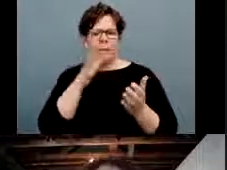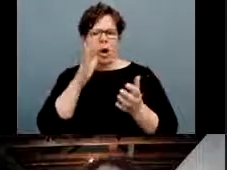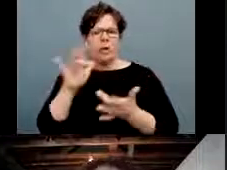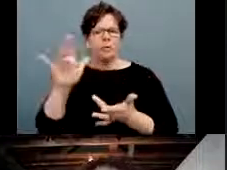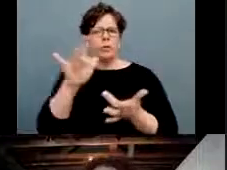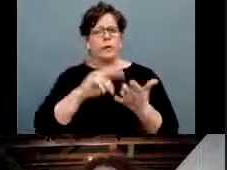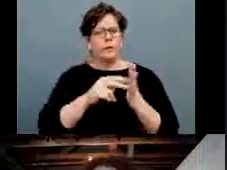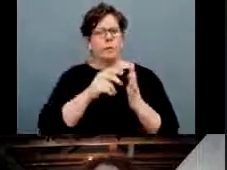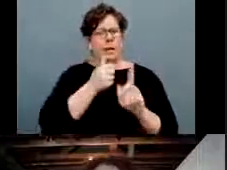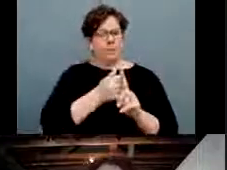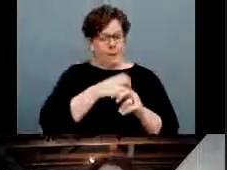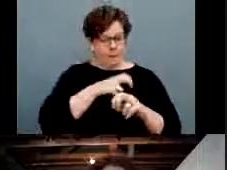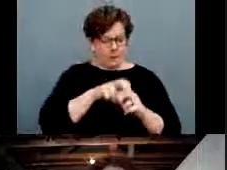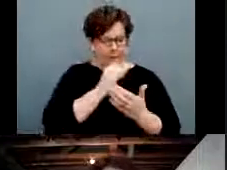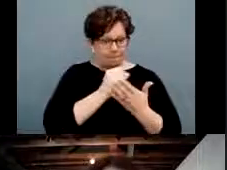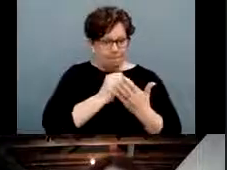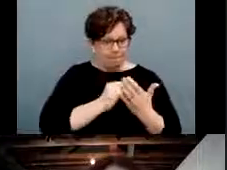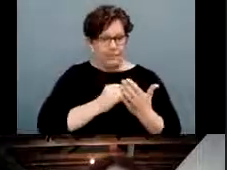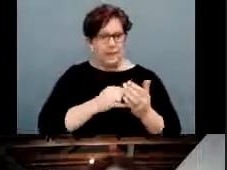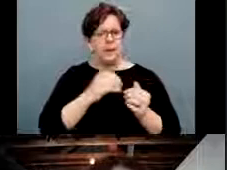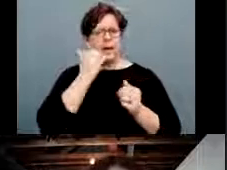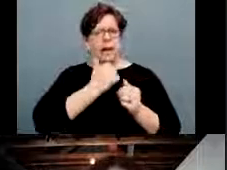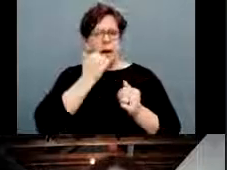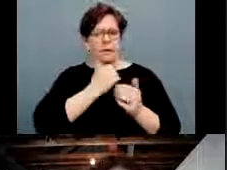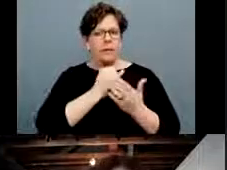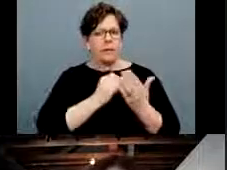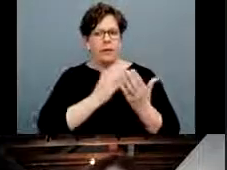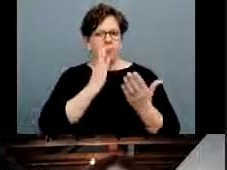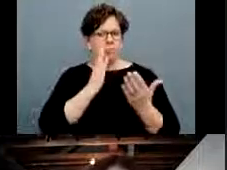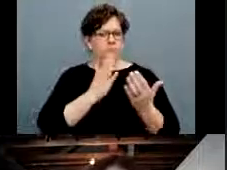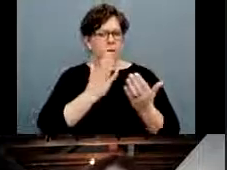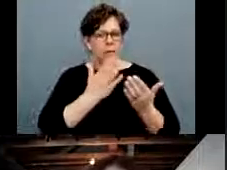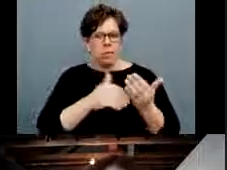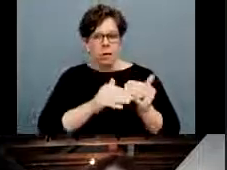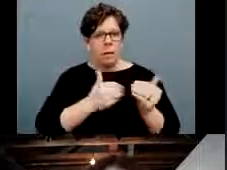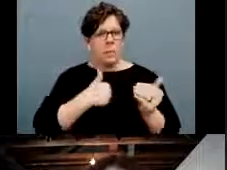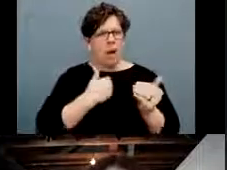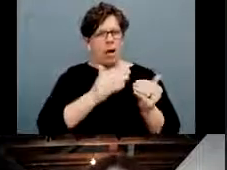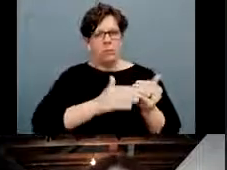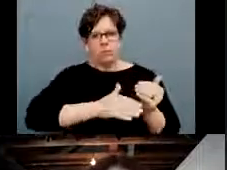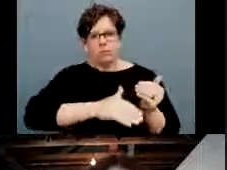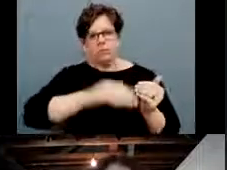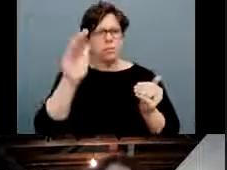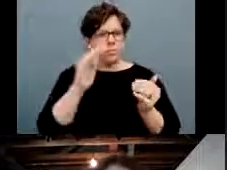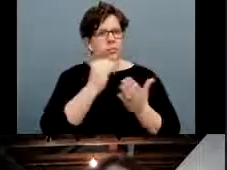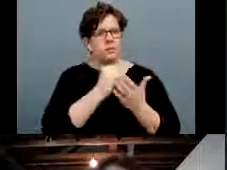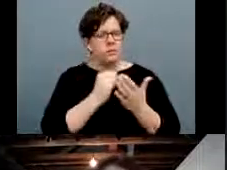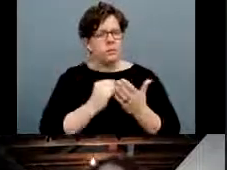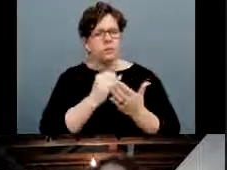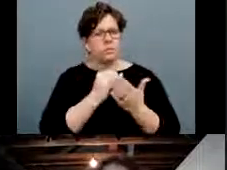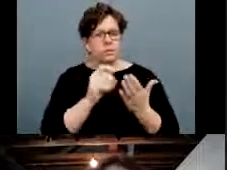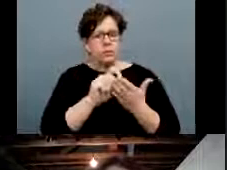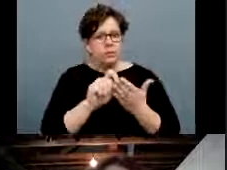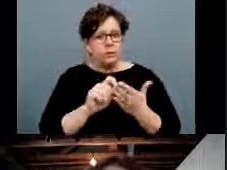time drawing. This daily practice continued throughout his entire life and created